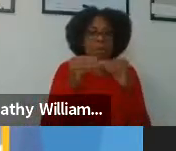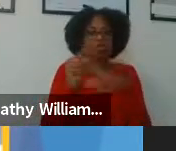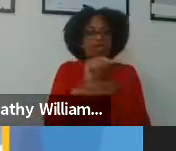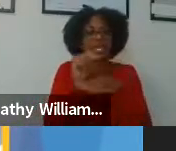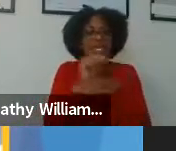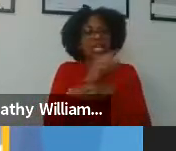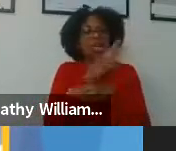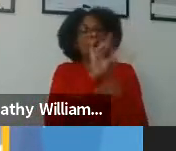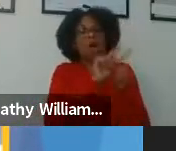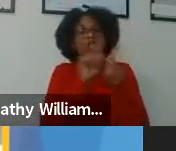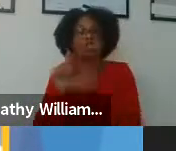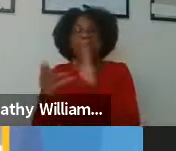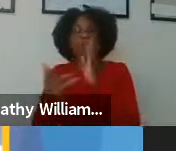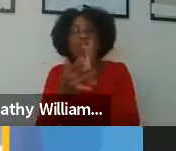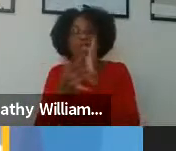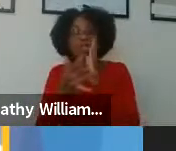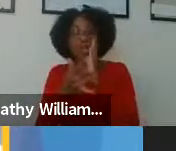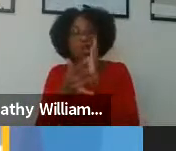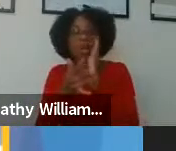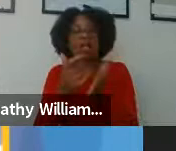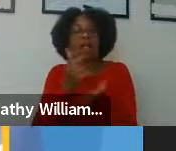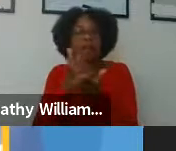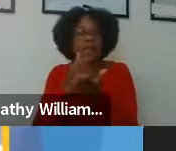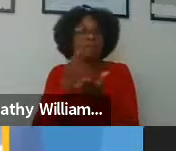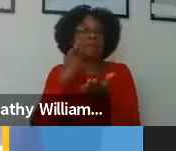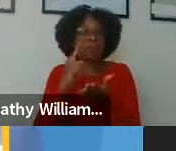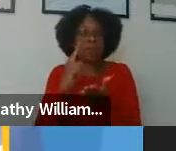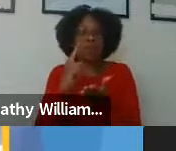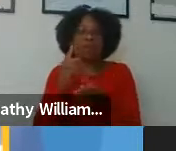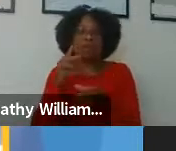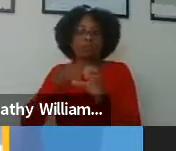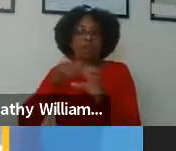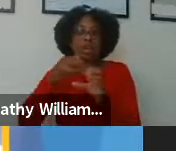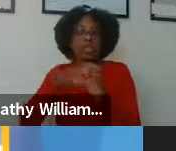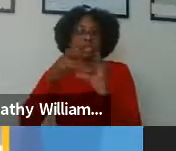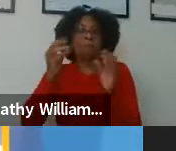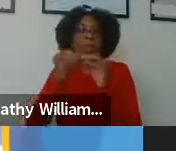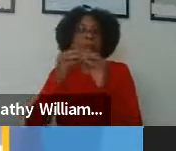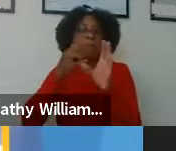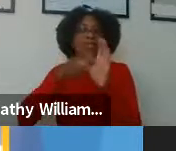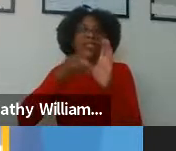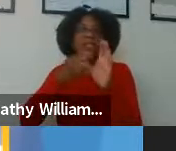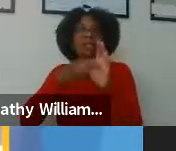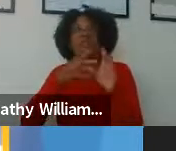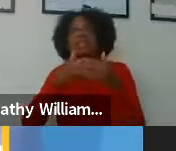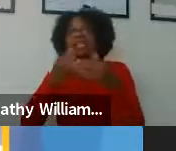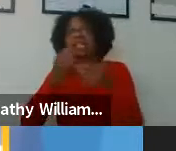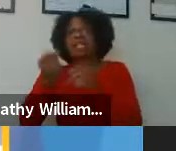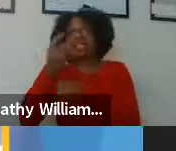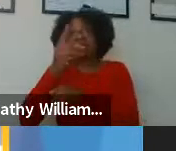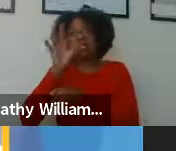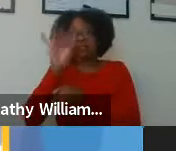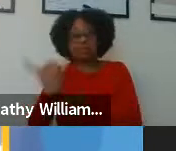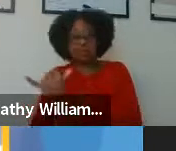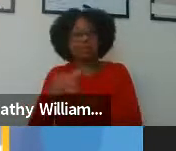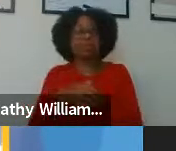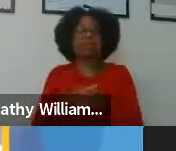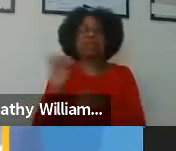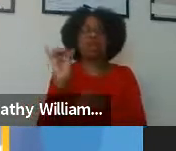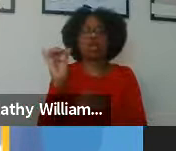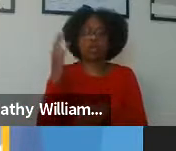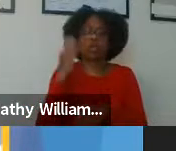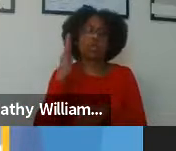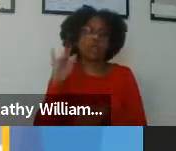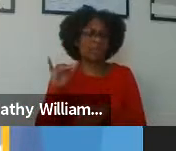to participants throughout the upcoming fiscal year. dLCV knows that while individual advocacy can greatly change